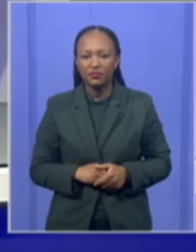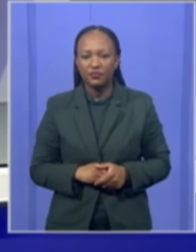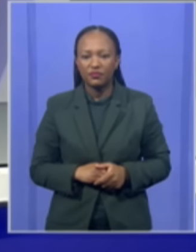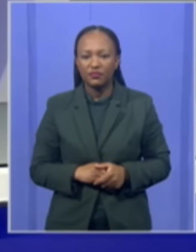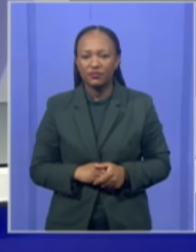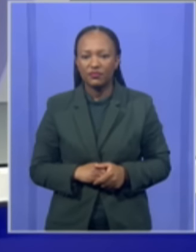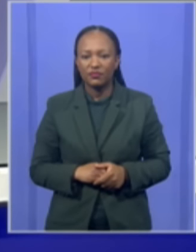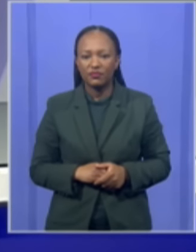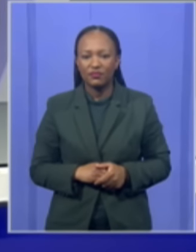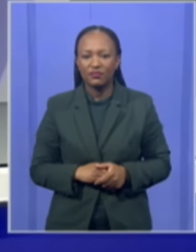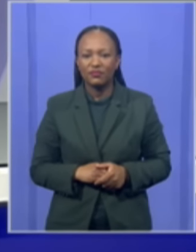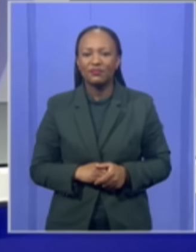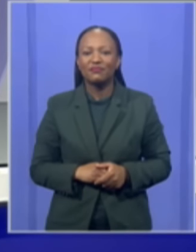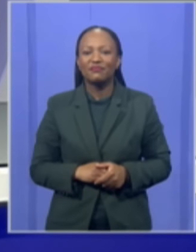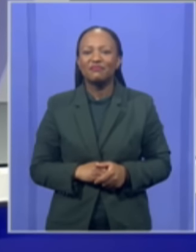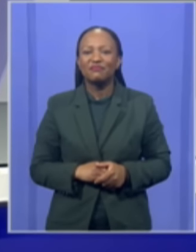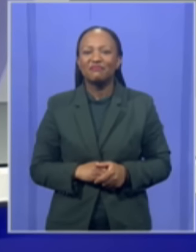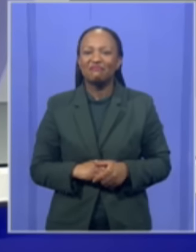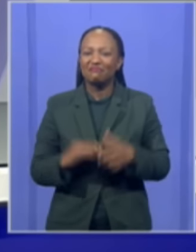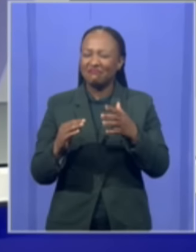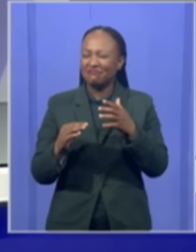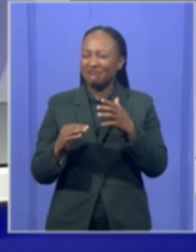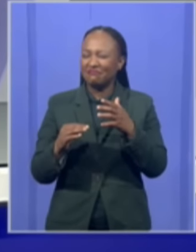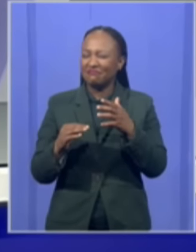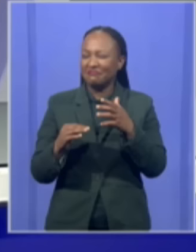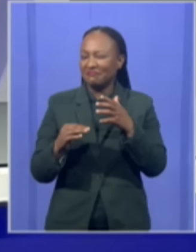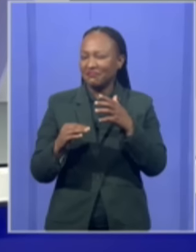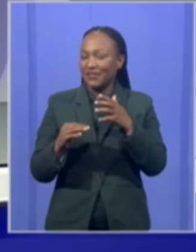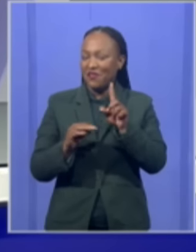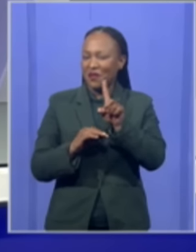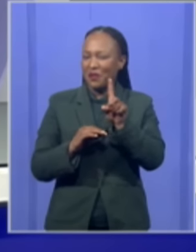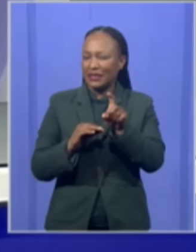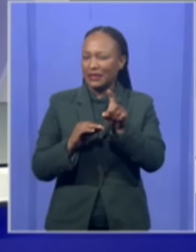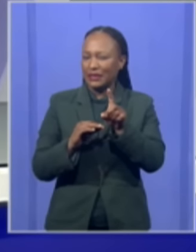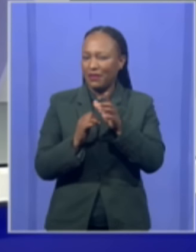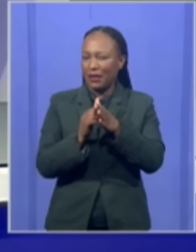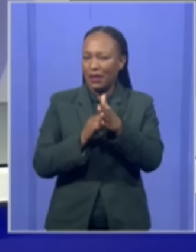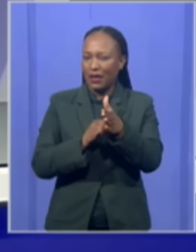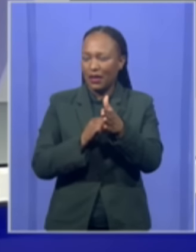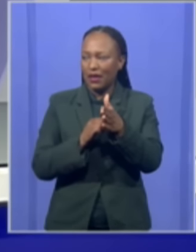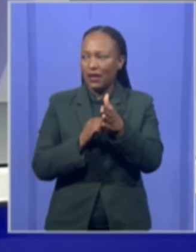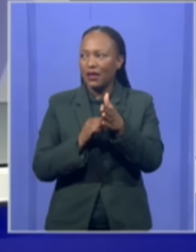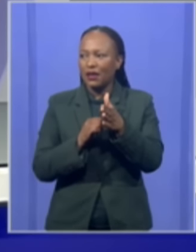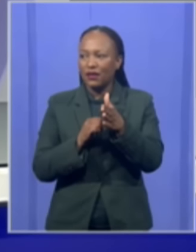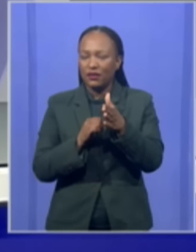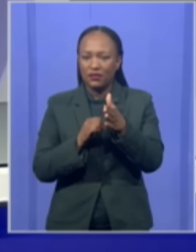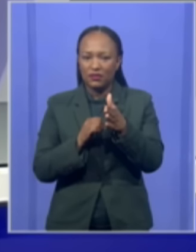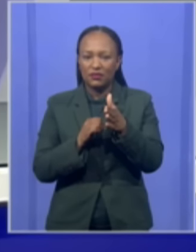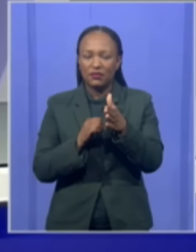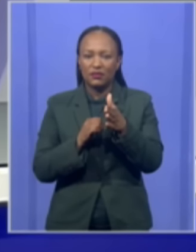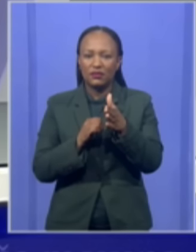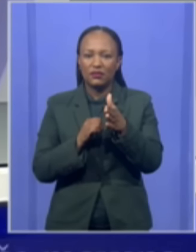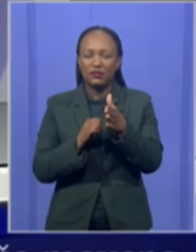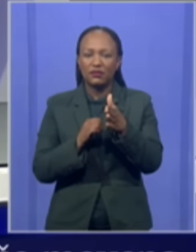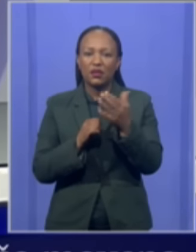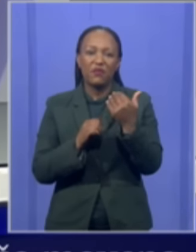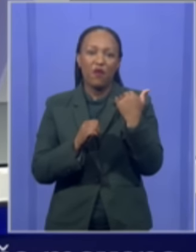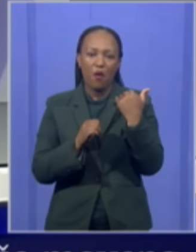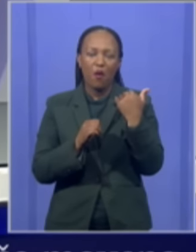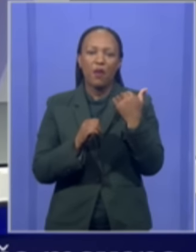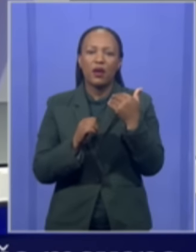mo gongwe ebile ke e fetile ge ke tla tla mo ditabeng ke ba morulaganyi